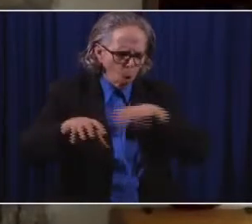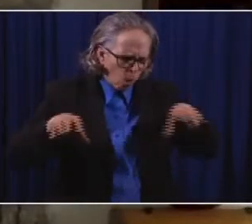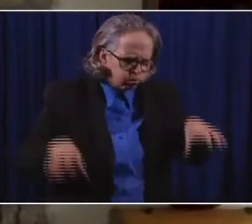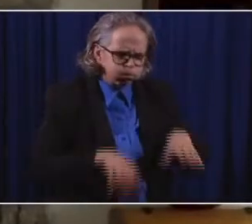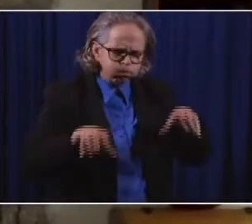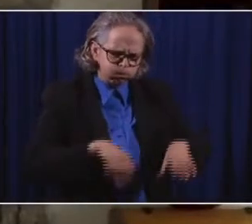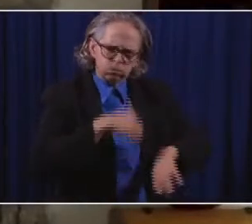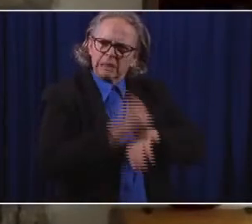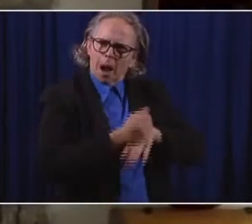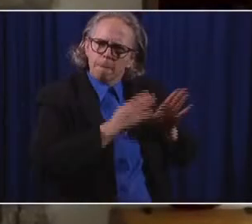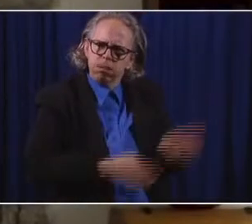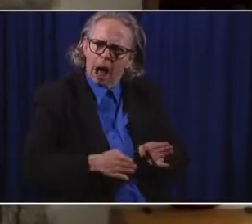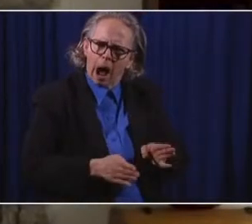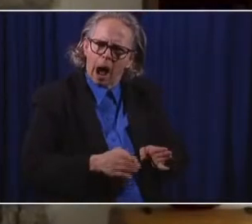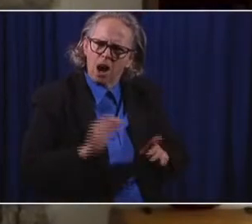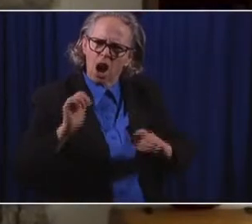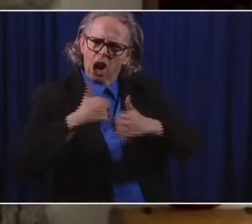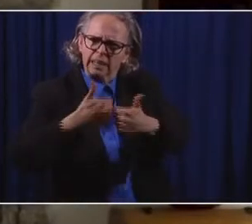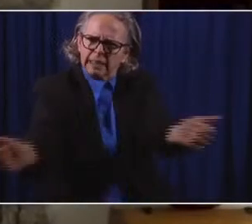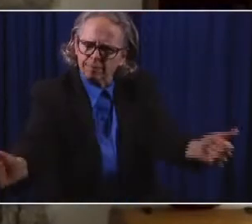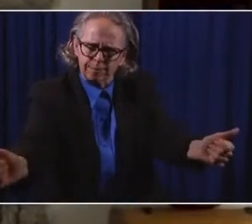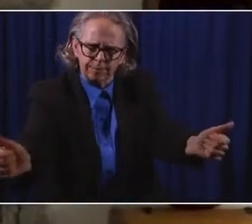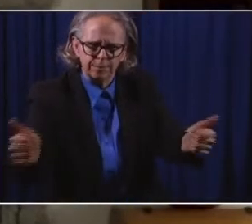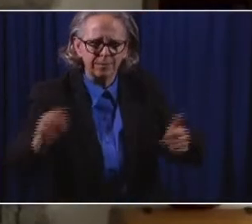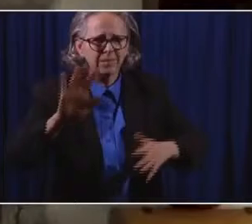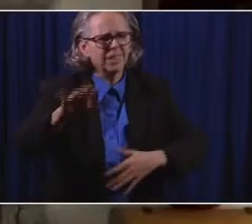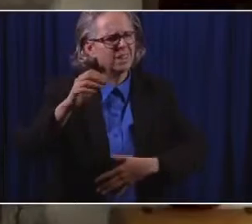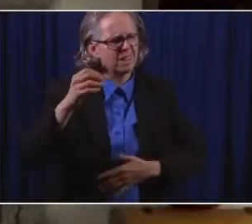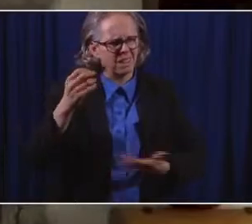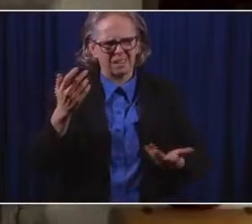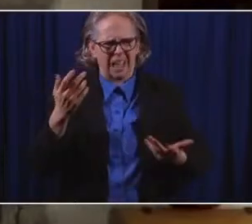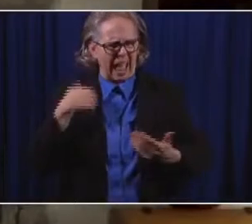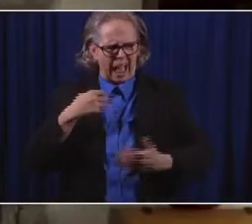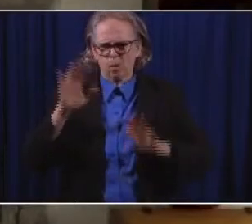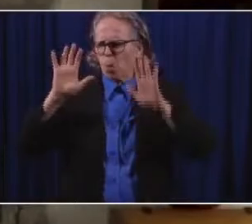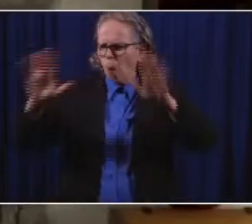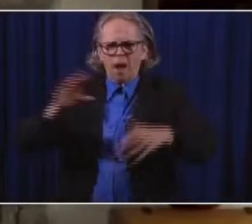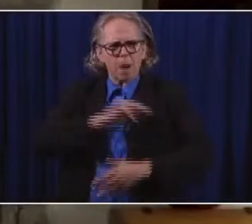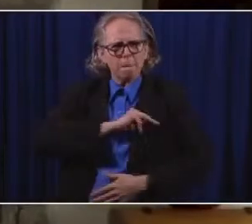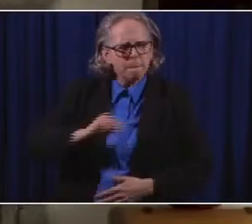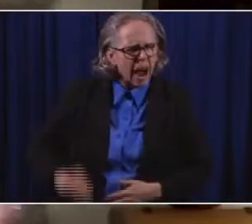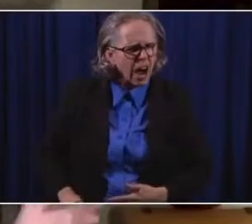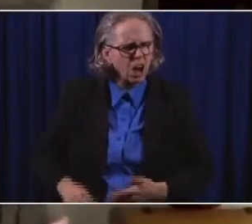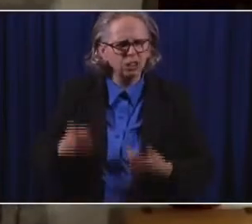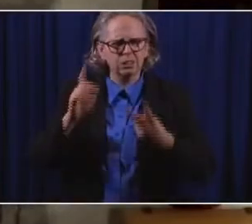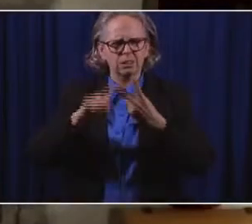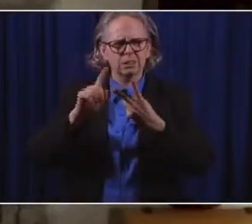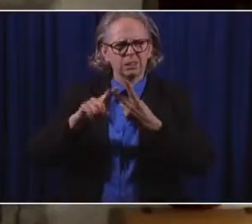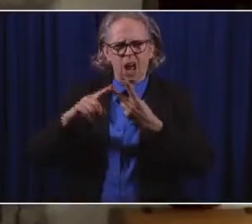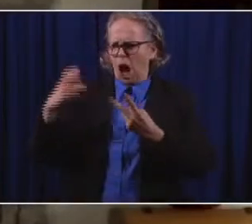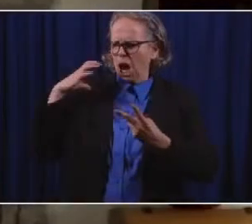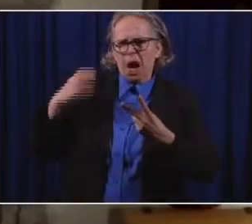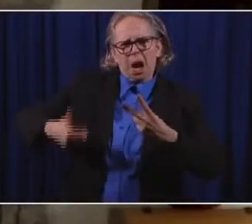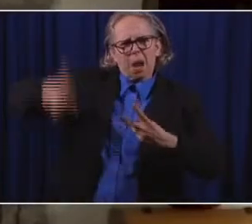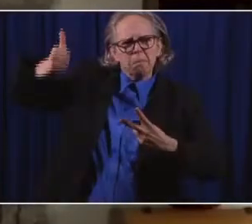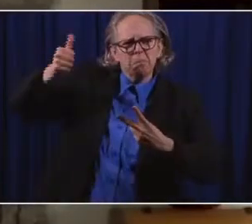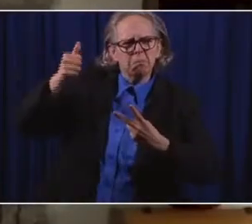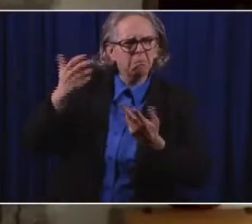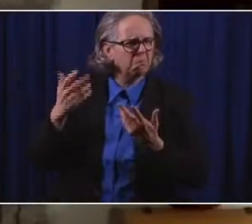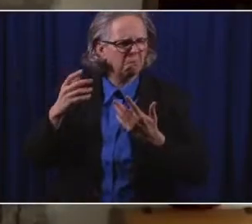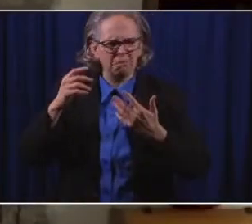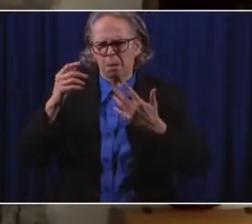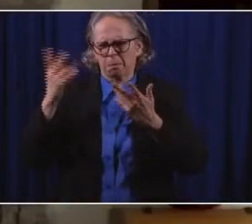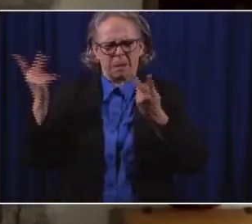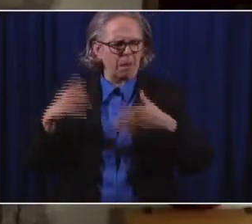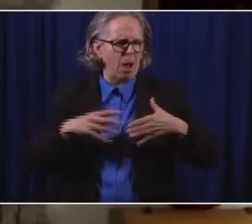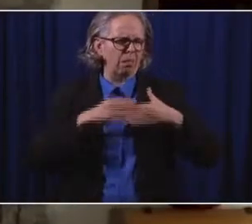mayors, a lot of great commissioners, a lot of great health commissioners, a lot of great leaders in the faith-based community who are doing a bang-up job.